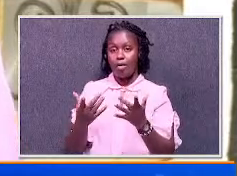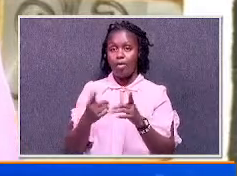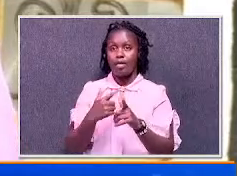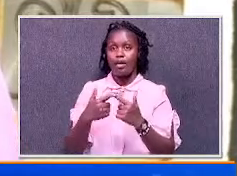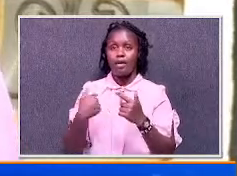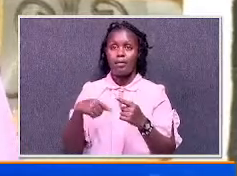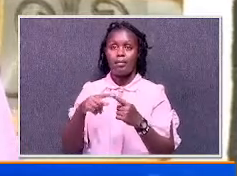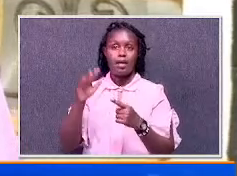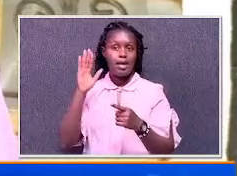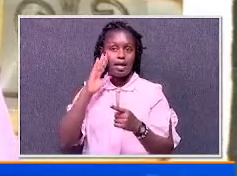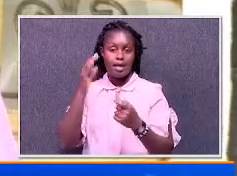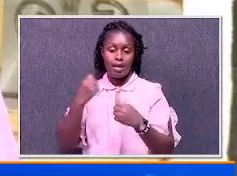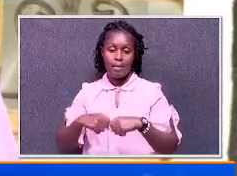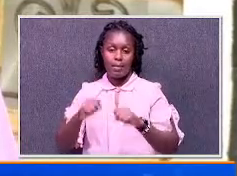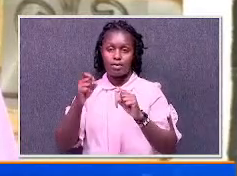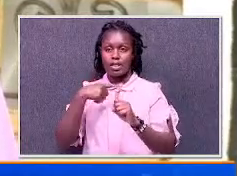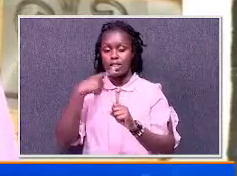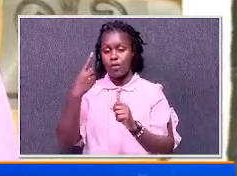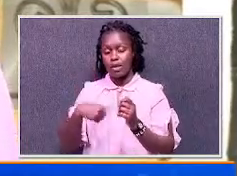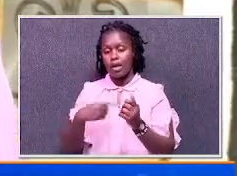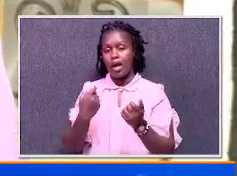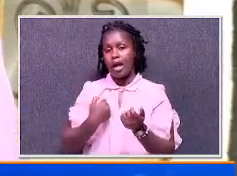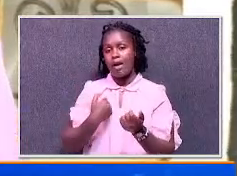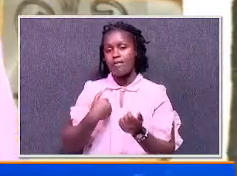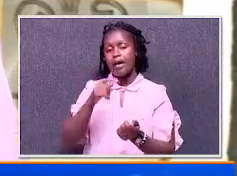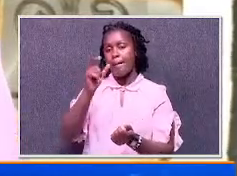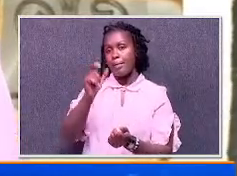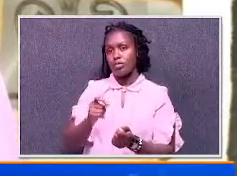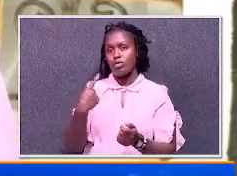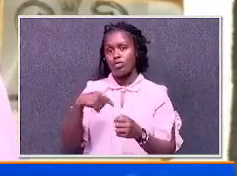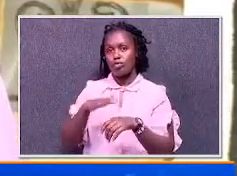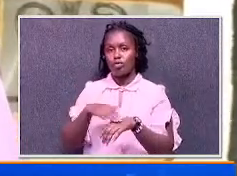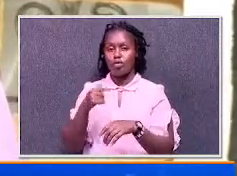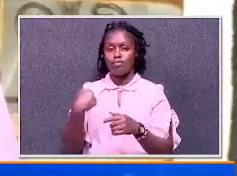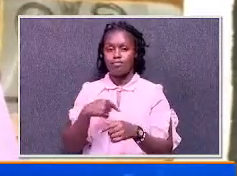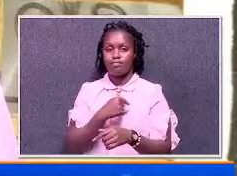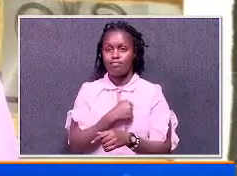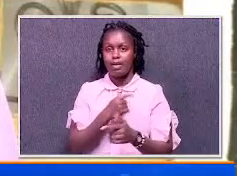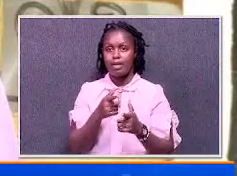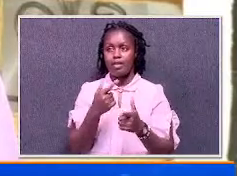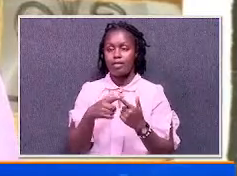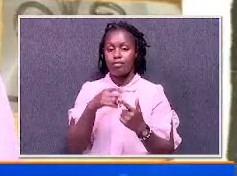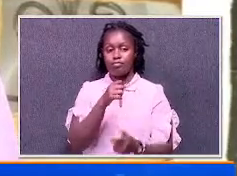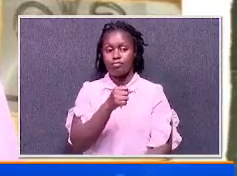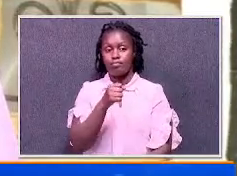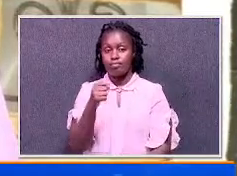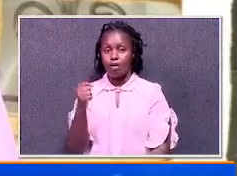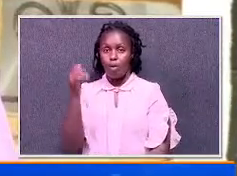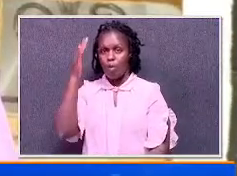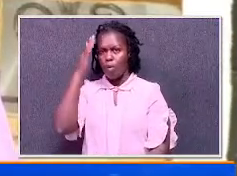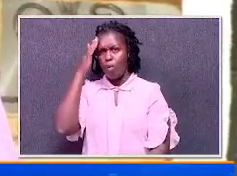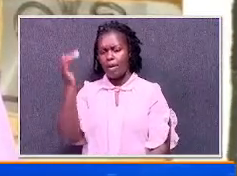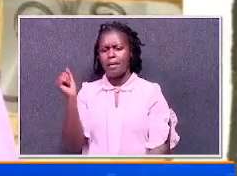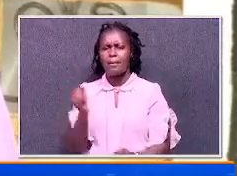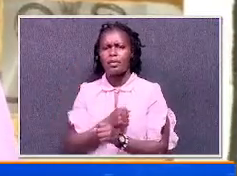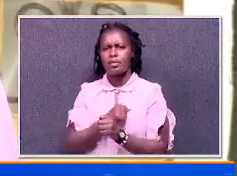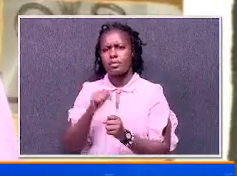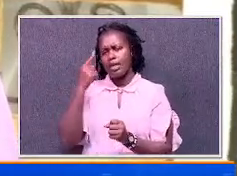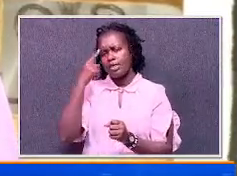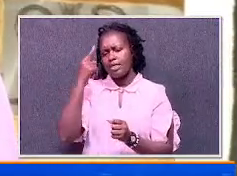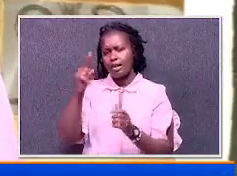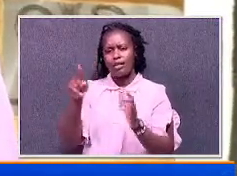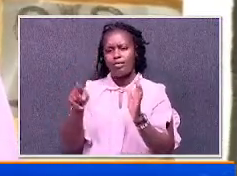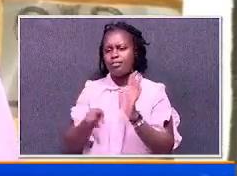nikasikia charendi akiniambia iko mtu anaitana. So mimi nikafungua murango kwa sababu singefikiria mambo